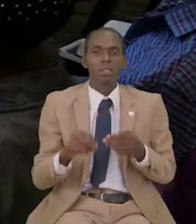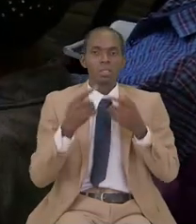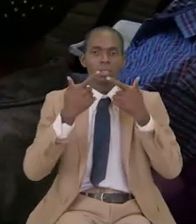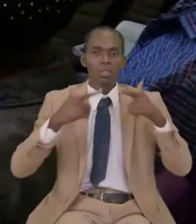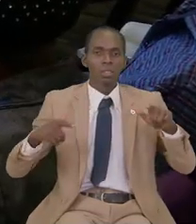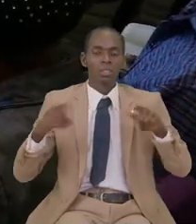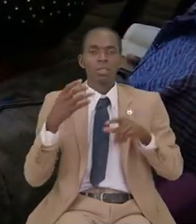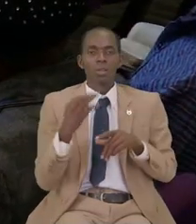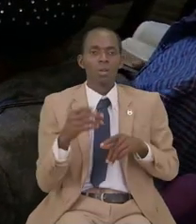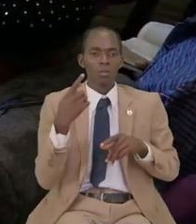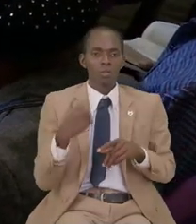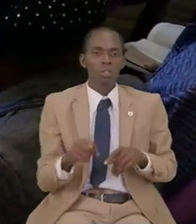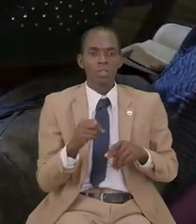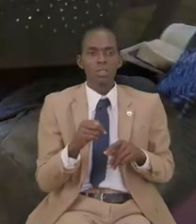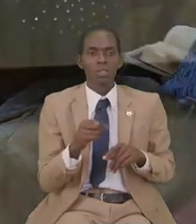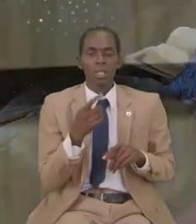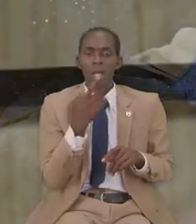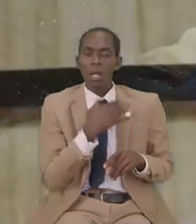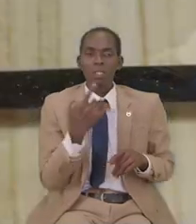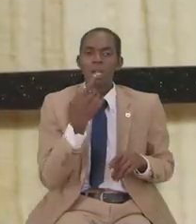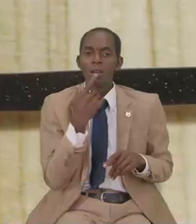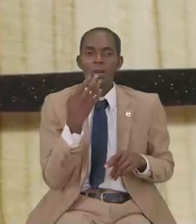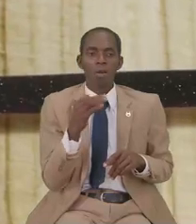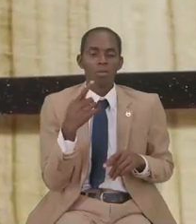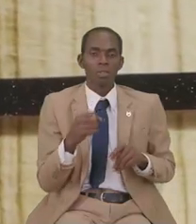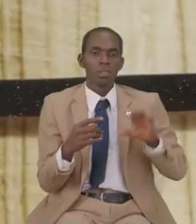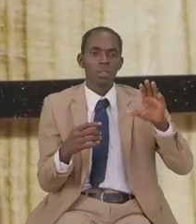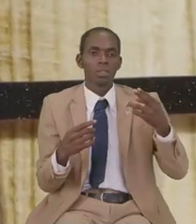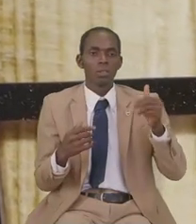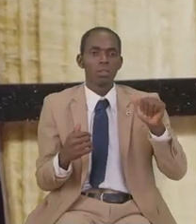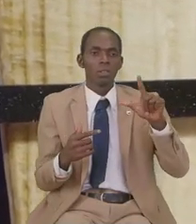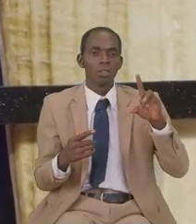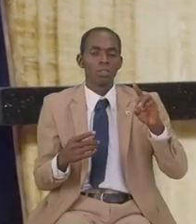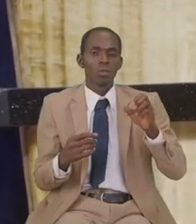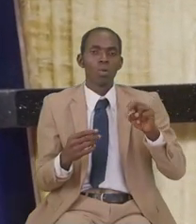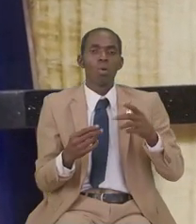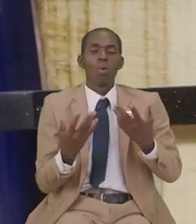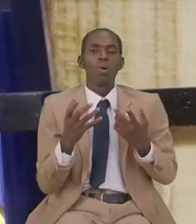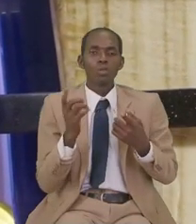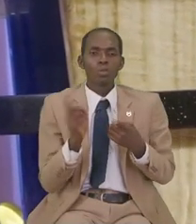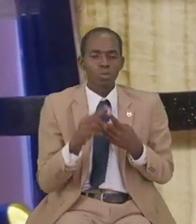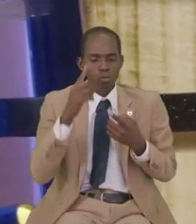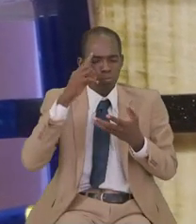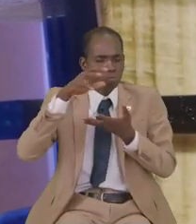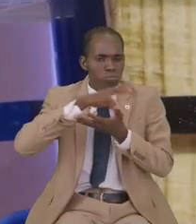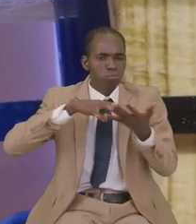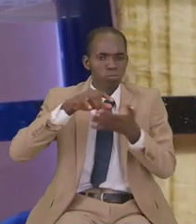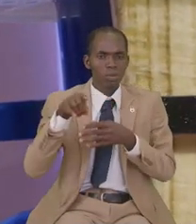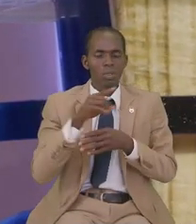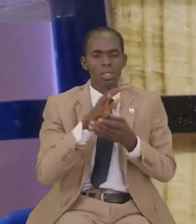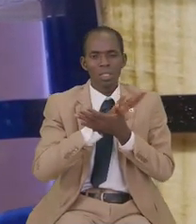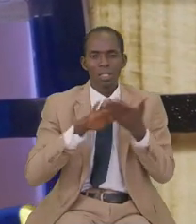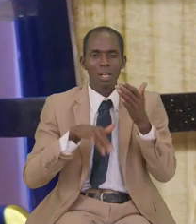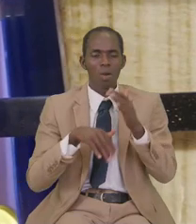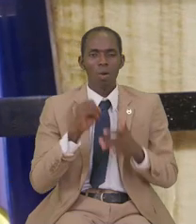of the Chaldeans. You know what they were doing? They wanted to brainwash them. They wanted to clear away from their mind everything